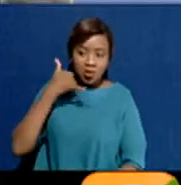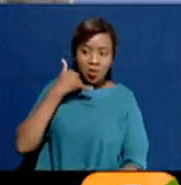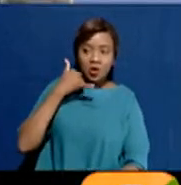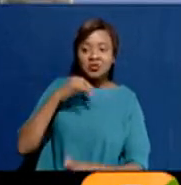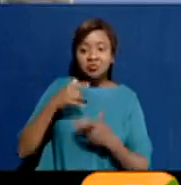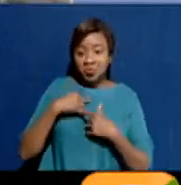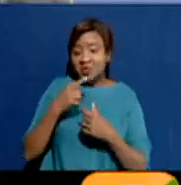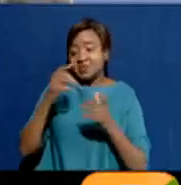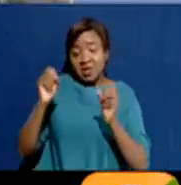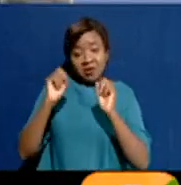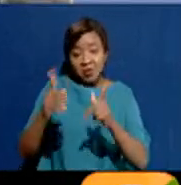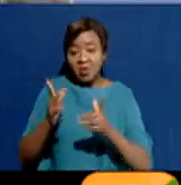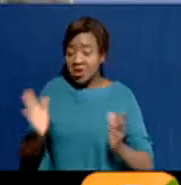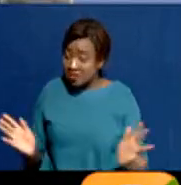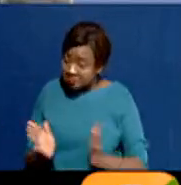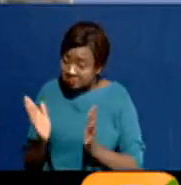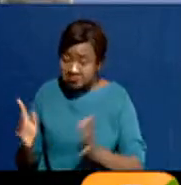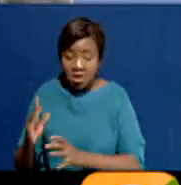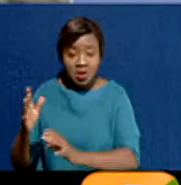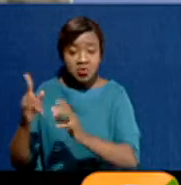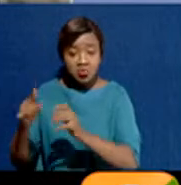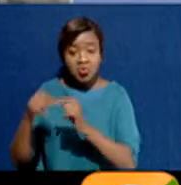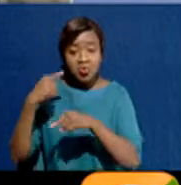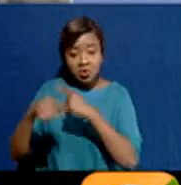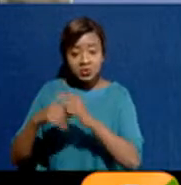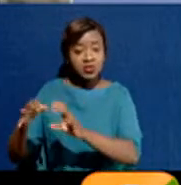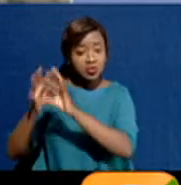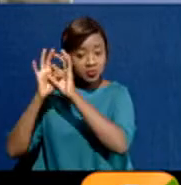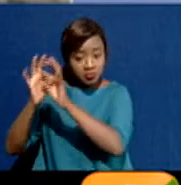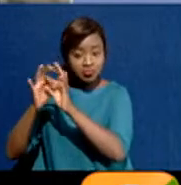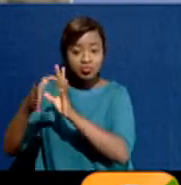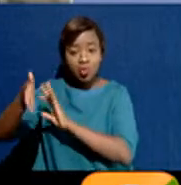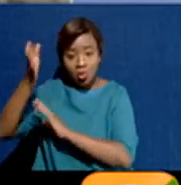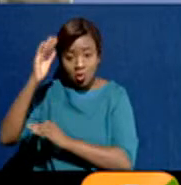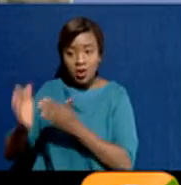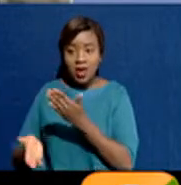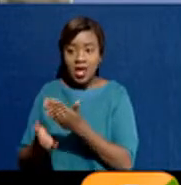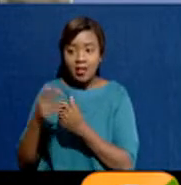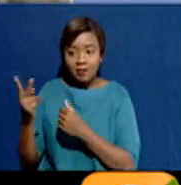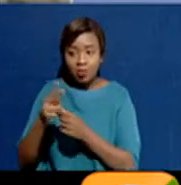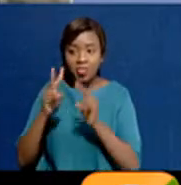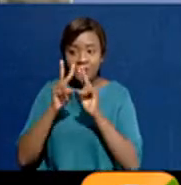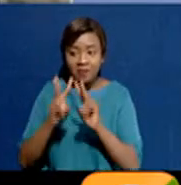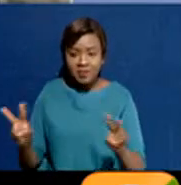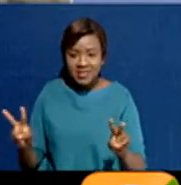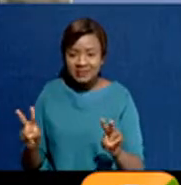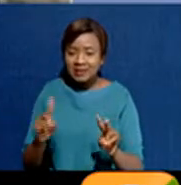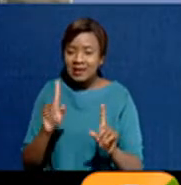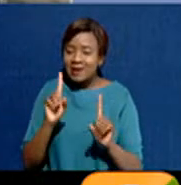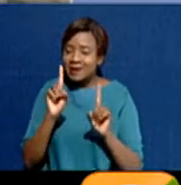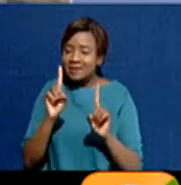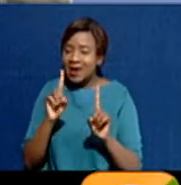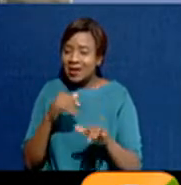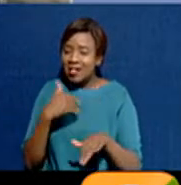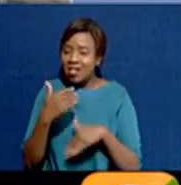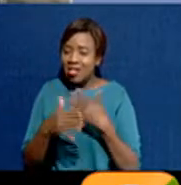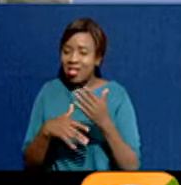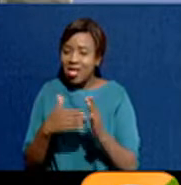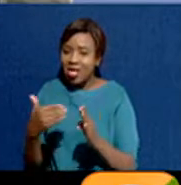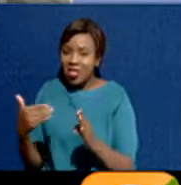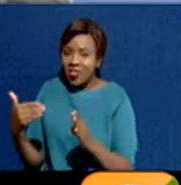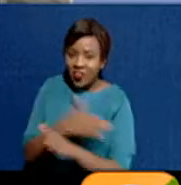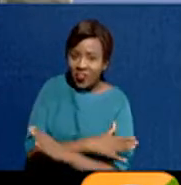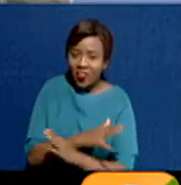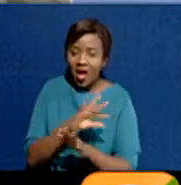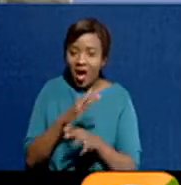them to continue trusting in God, to continue making sure they are at peace. Then when things started going wrong, it is the